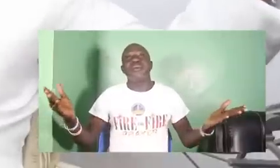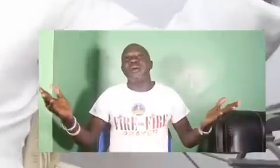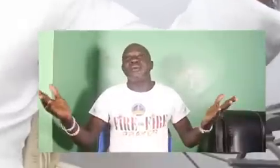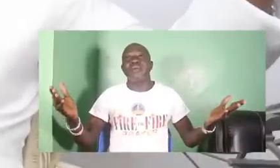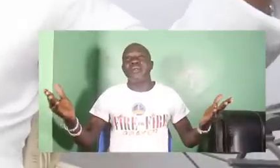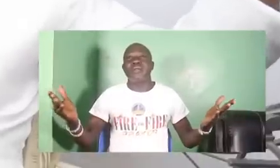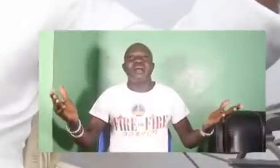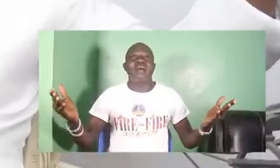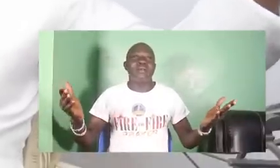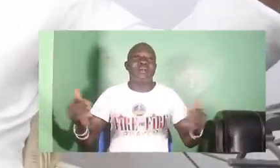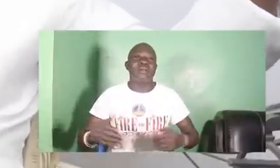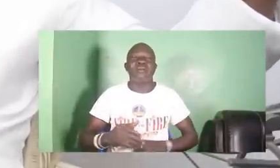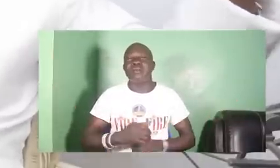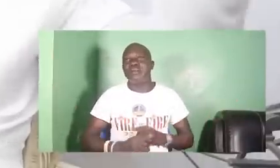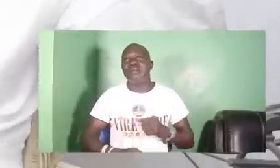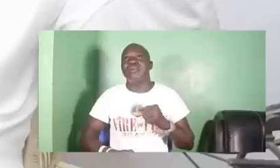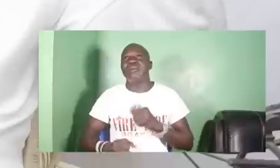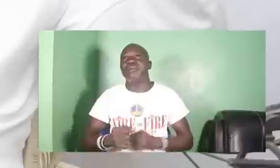ayo ni lati